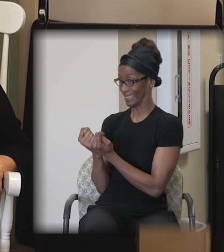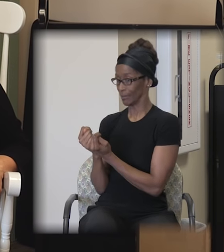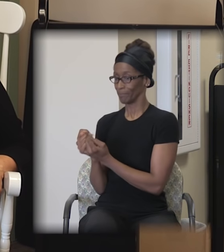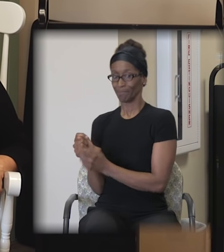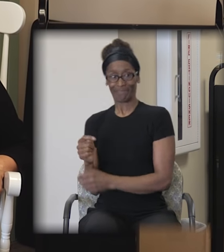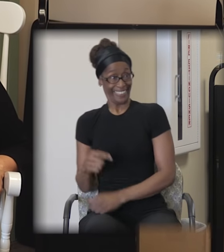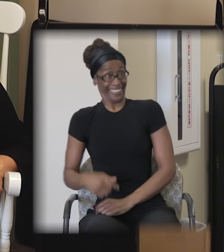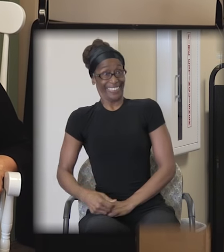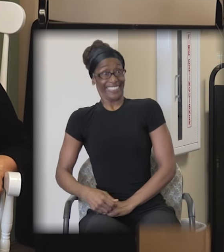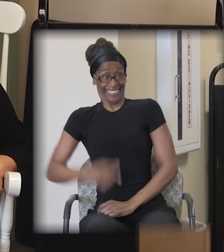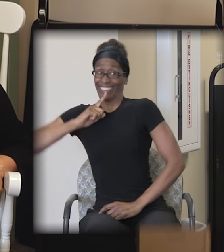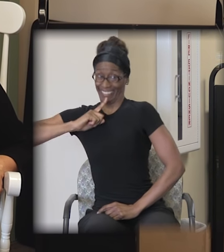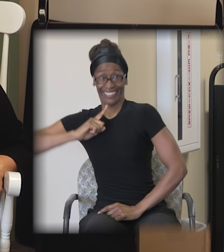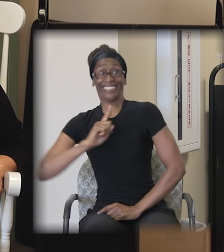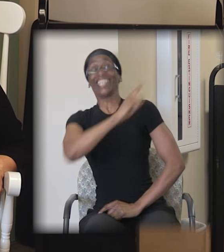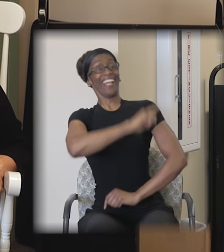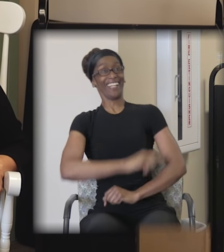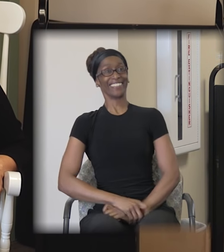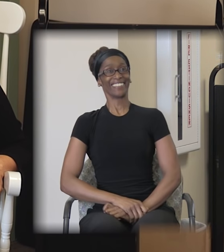grinned. He sure did.